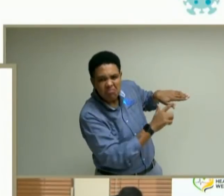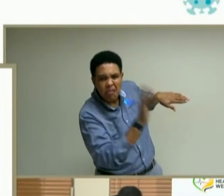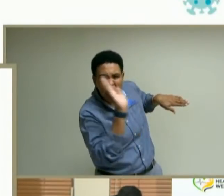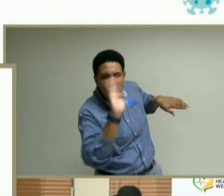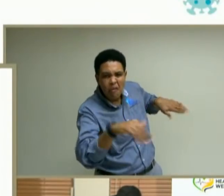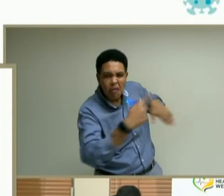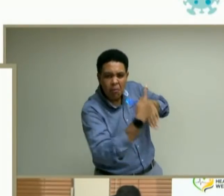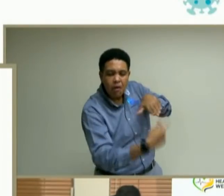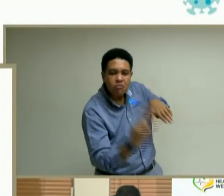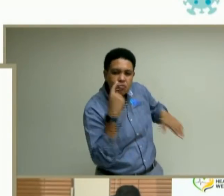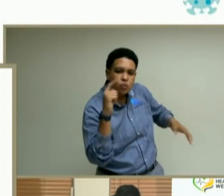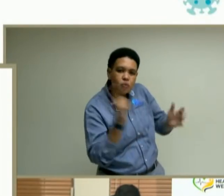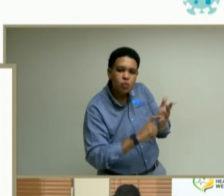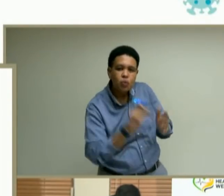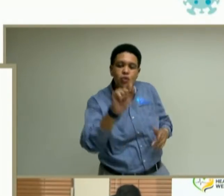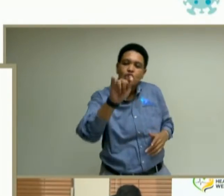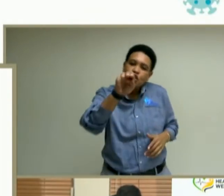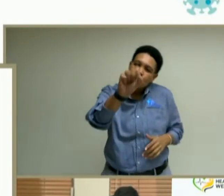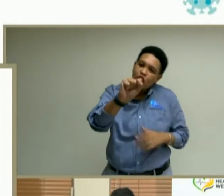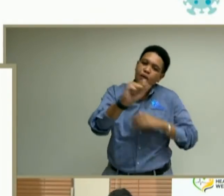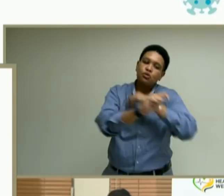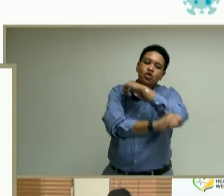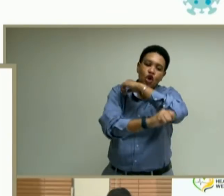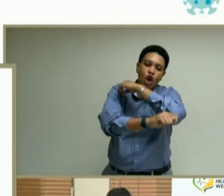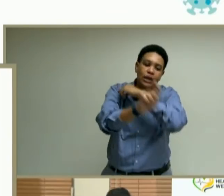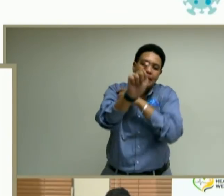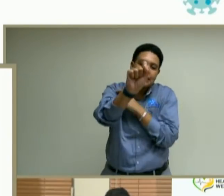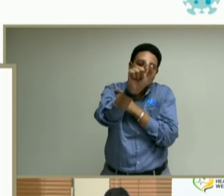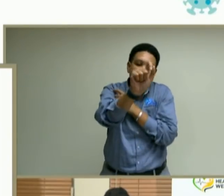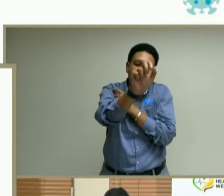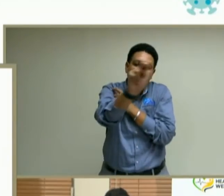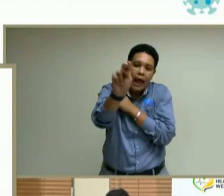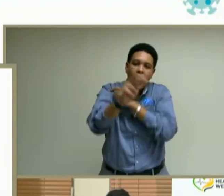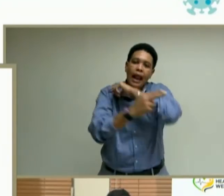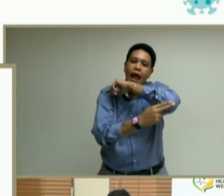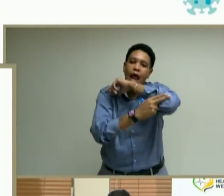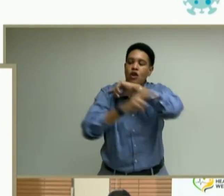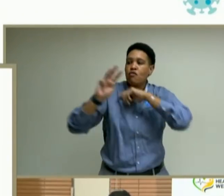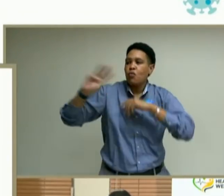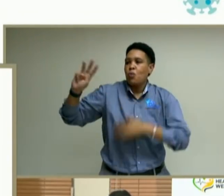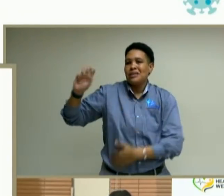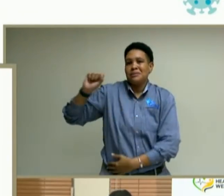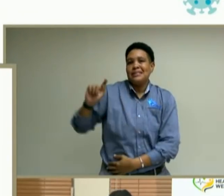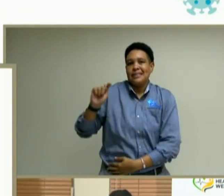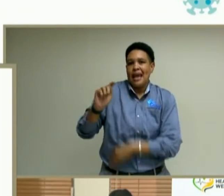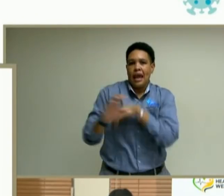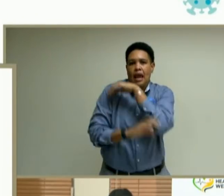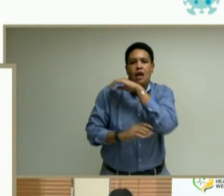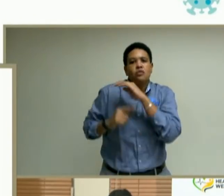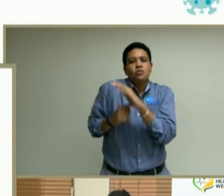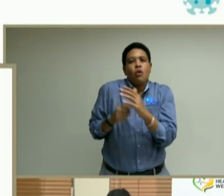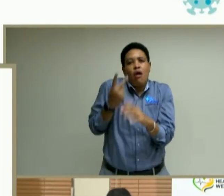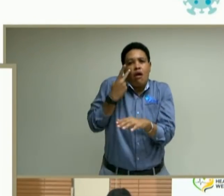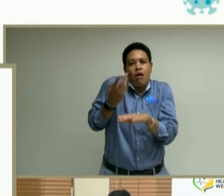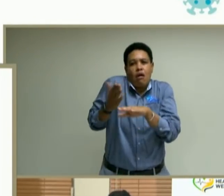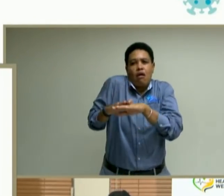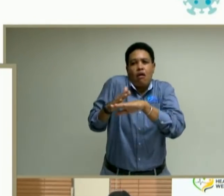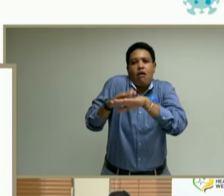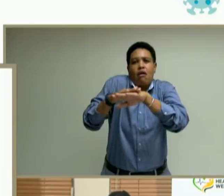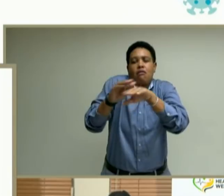Trelawney, St. Anne, Hanover, Westmoreland, and St. Catherine are showing increase in cases.